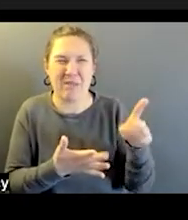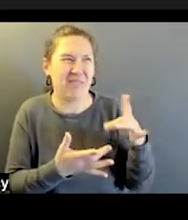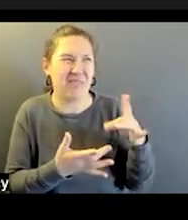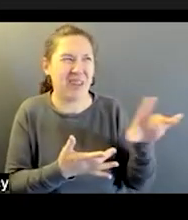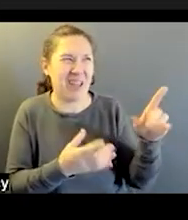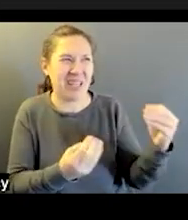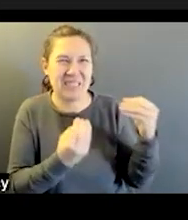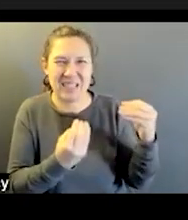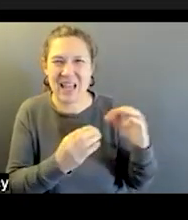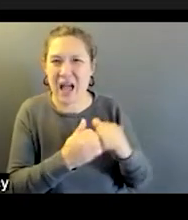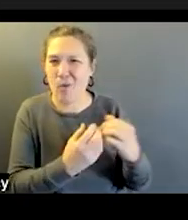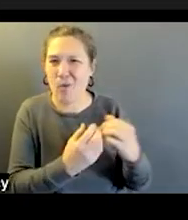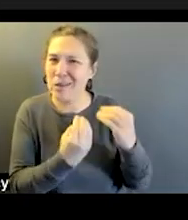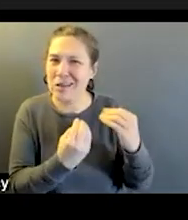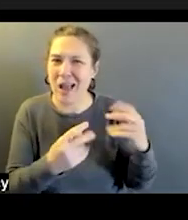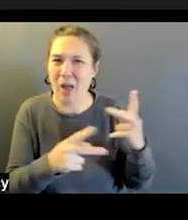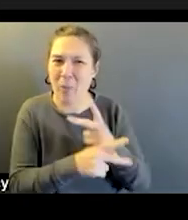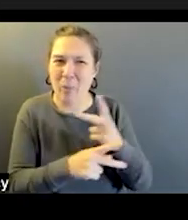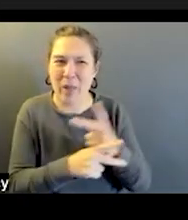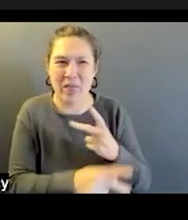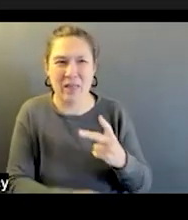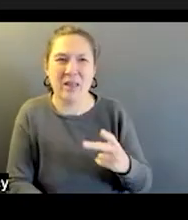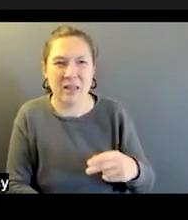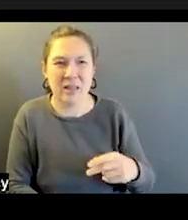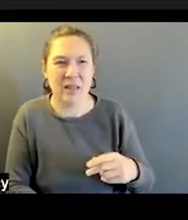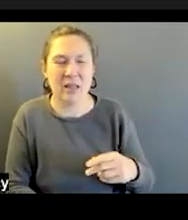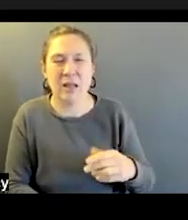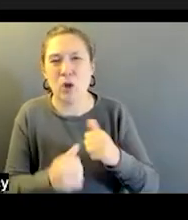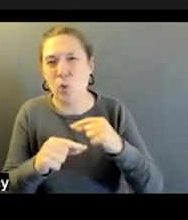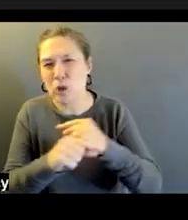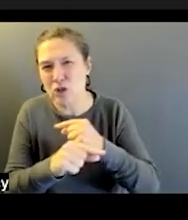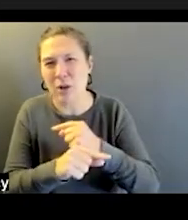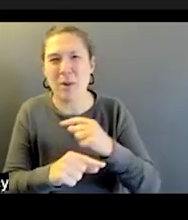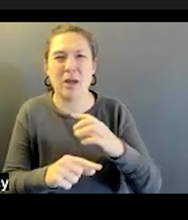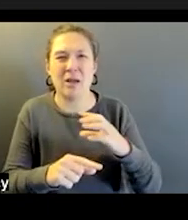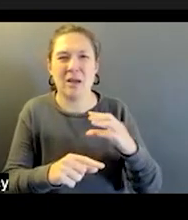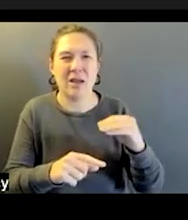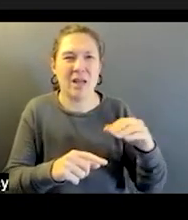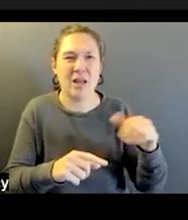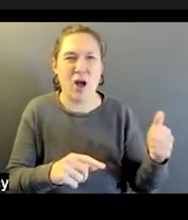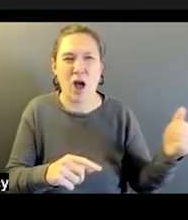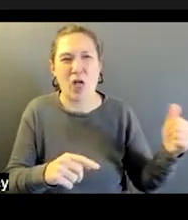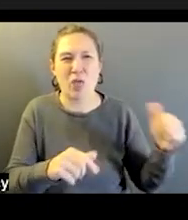with geometry on a pedestal well above all the other subjects like algebra or fluxions,